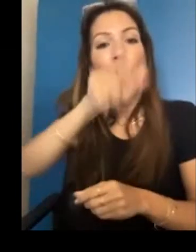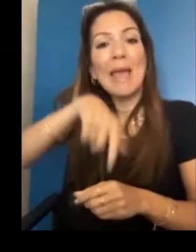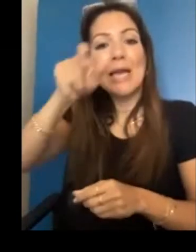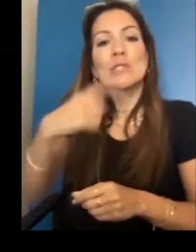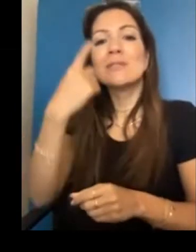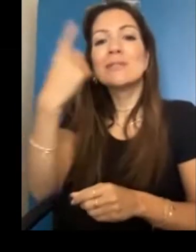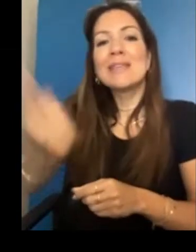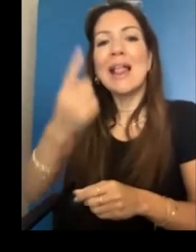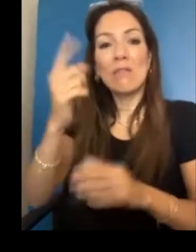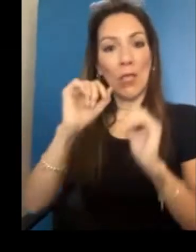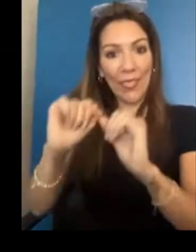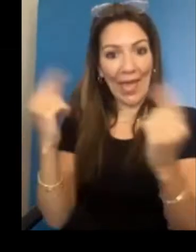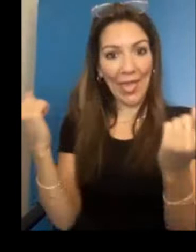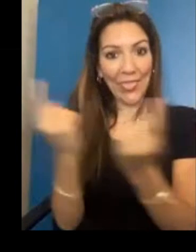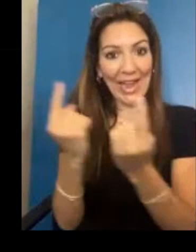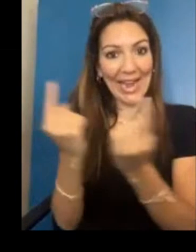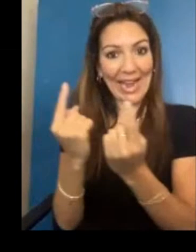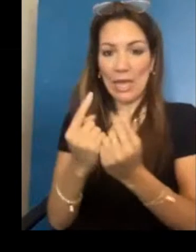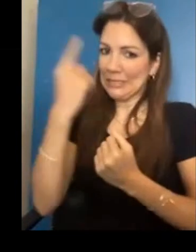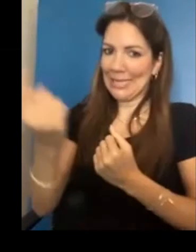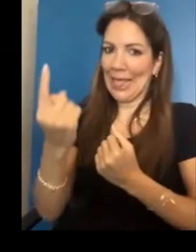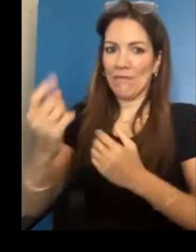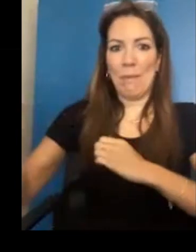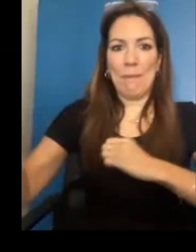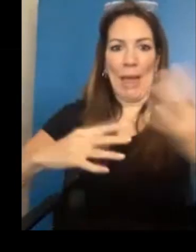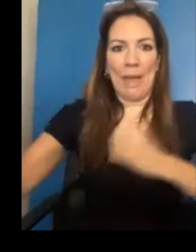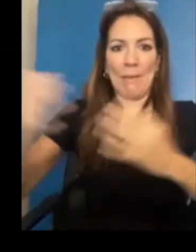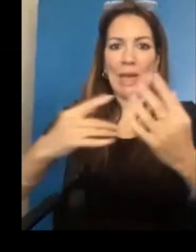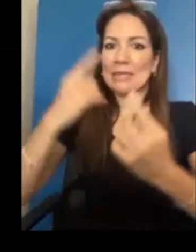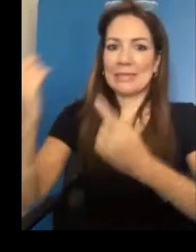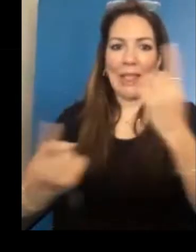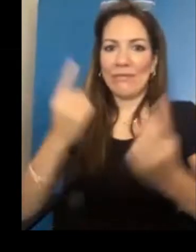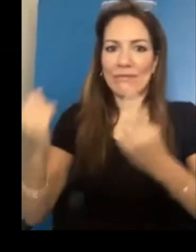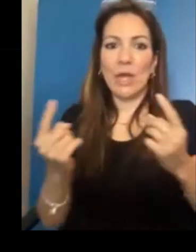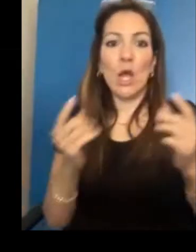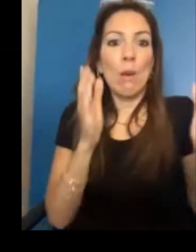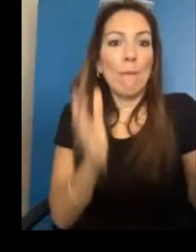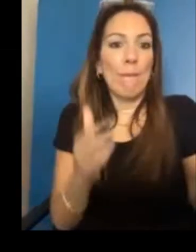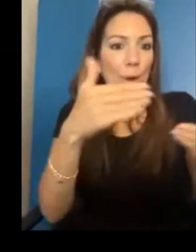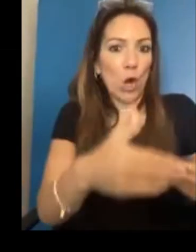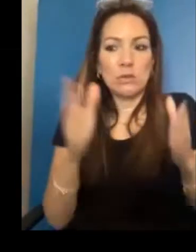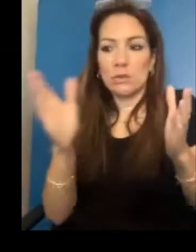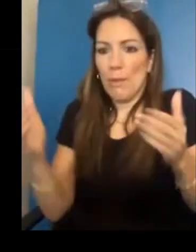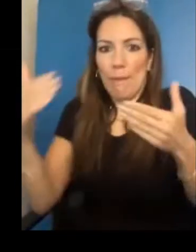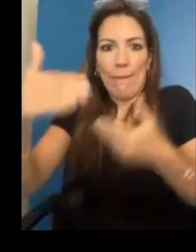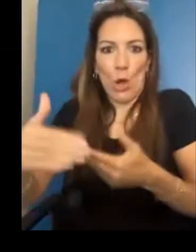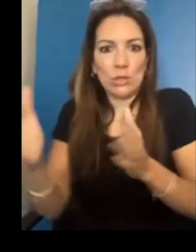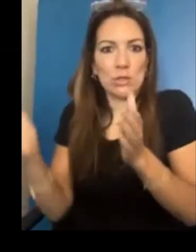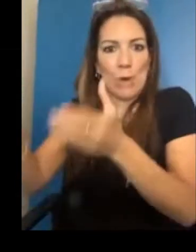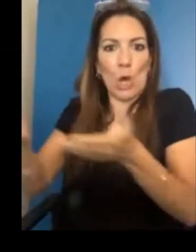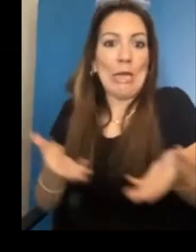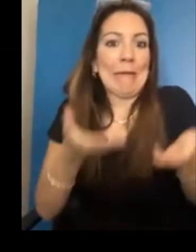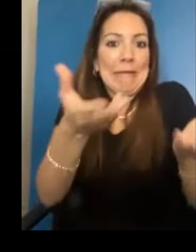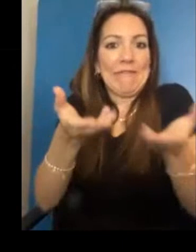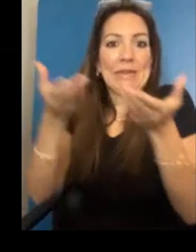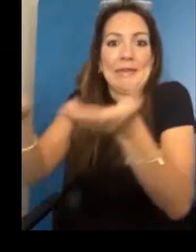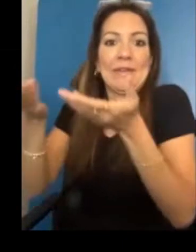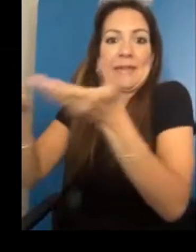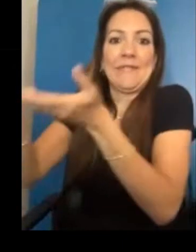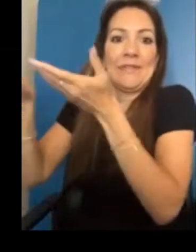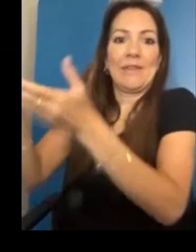So they'll be given a box and they'll have a box each to pack all their belongings into. So they'll be supported by staff to do